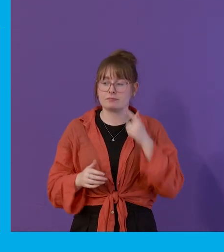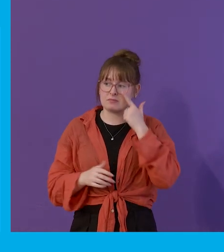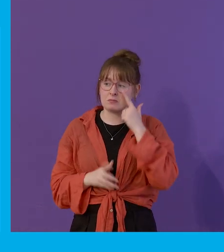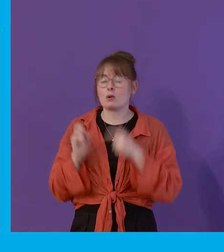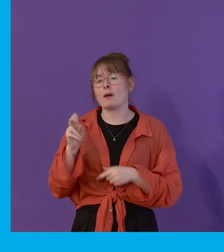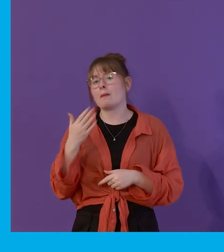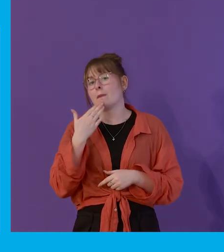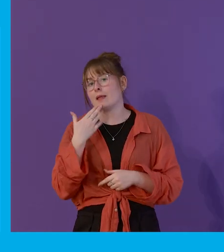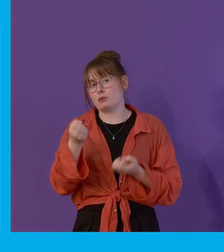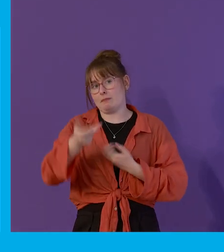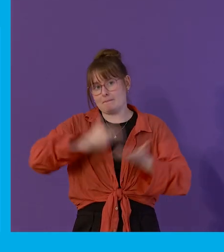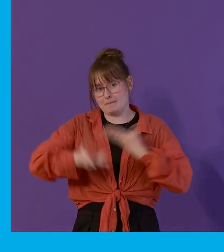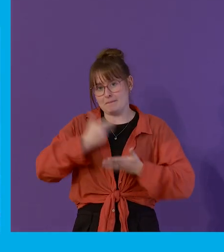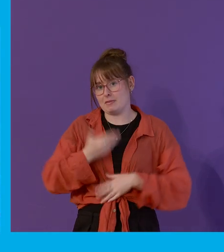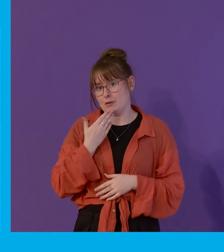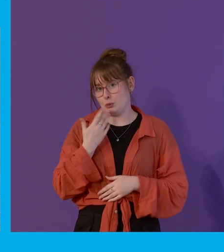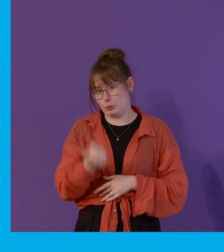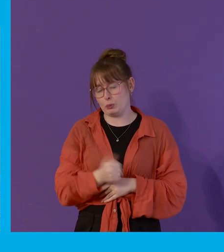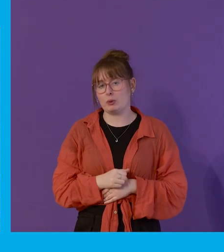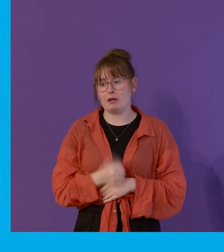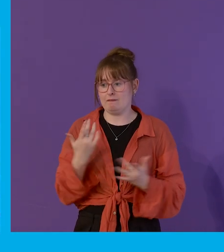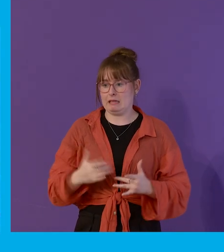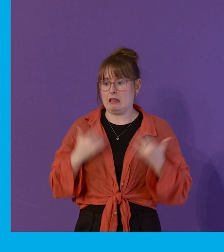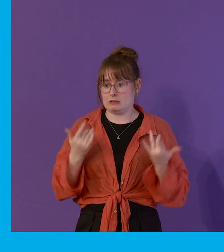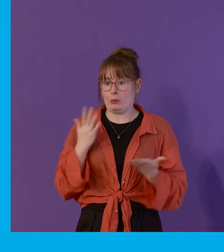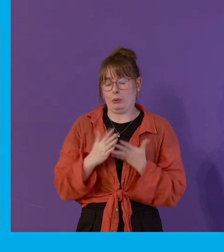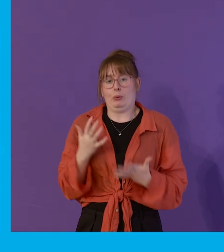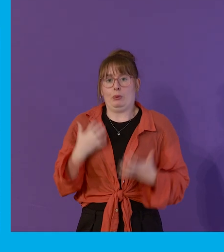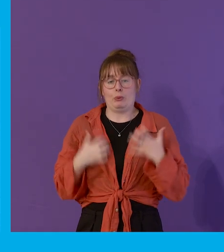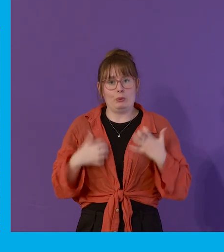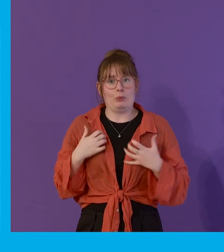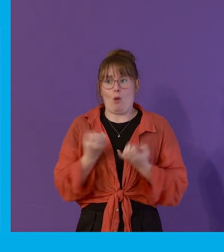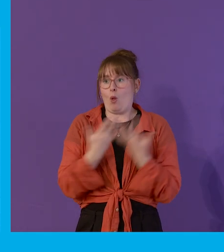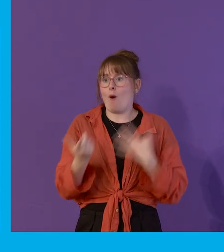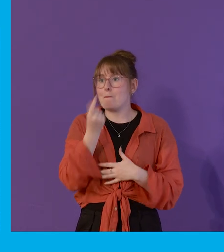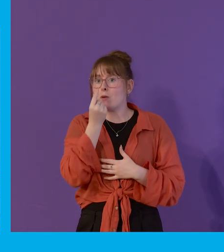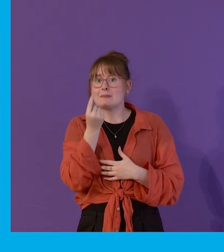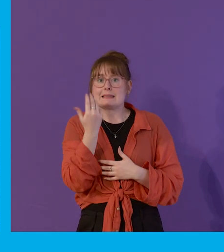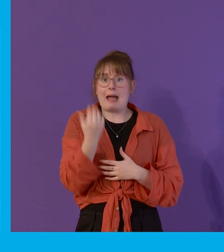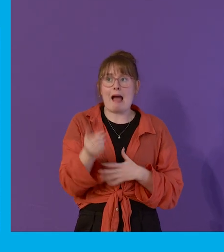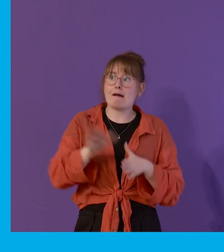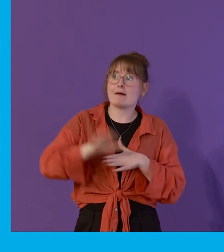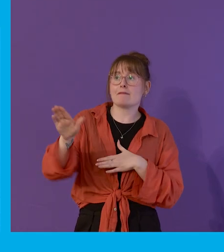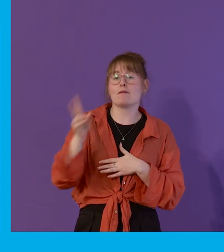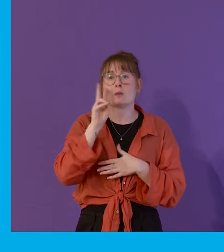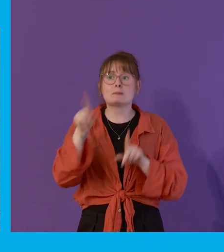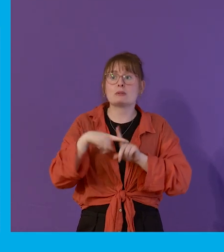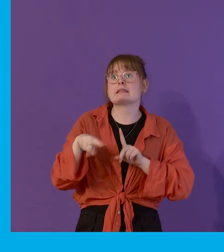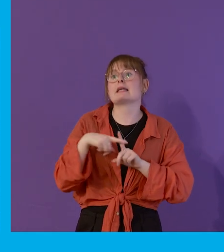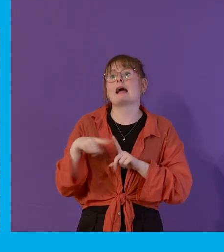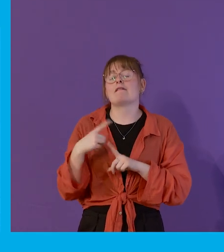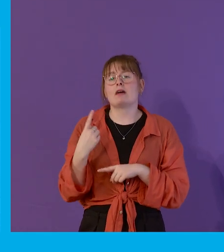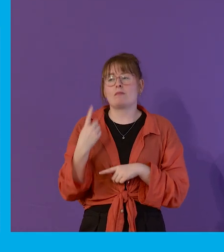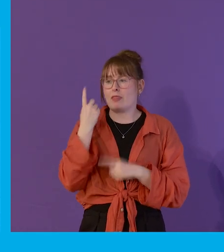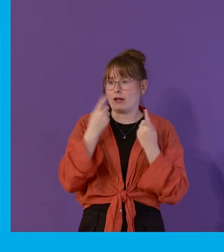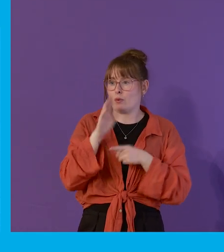But thank you so much for those examples. And that feels very exciting, all that kind of possibility and this piece around